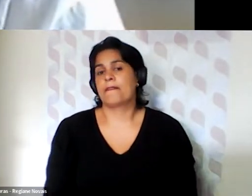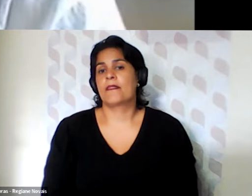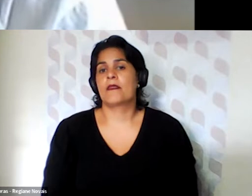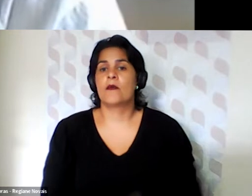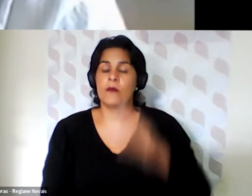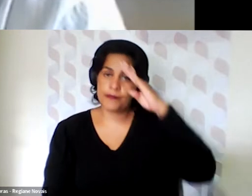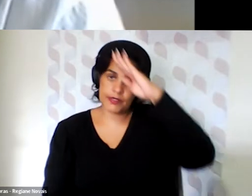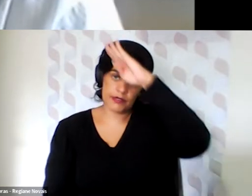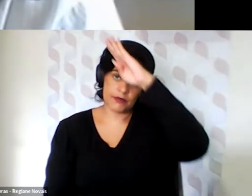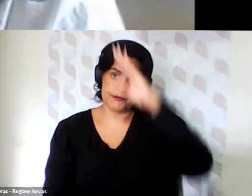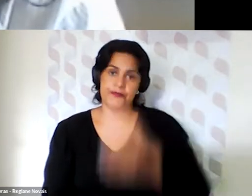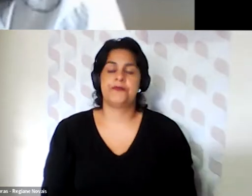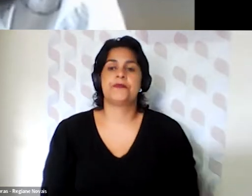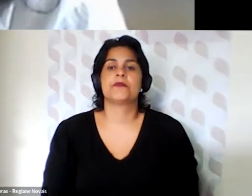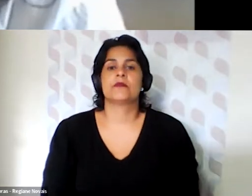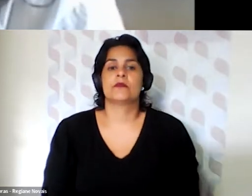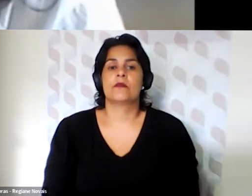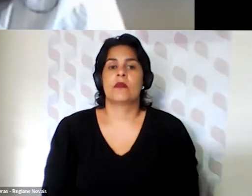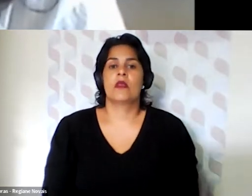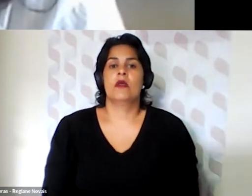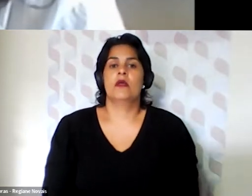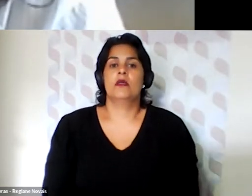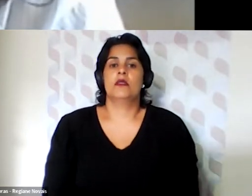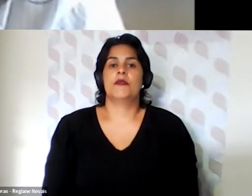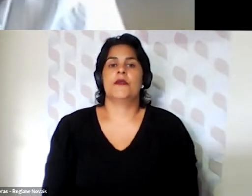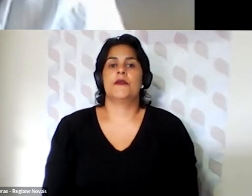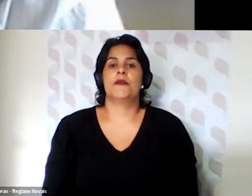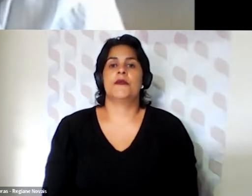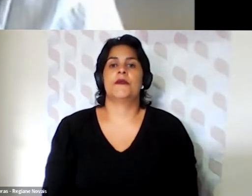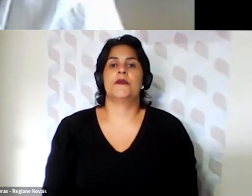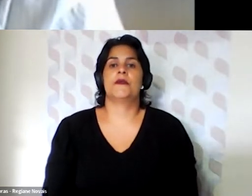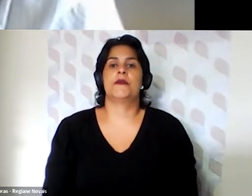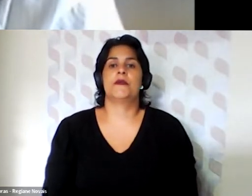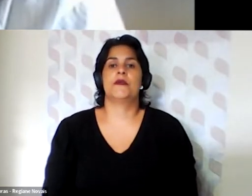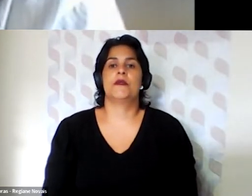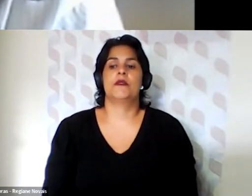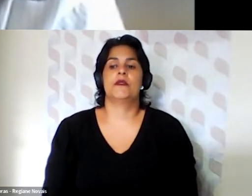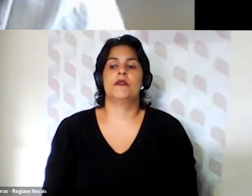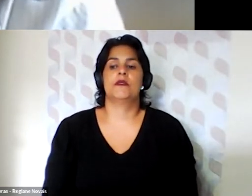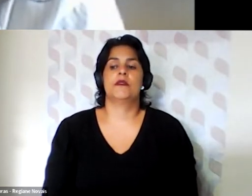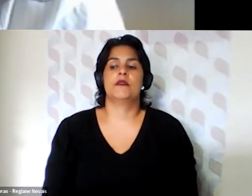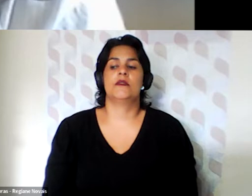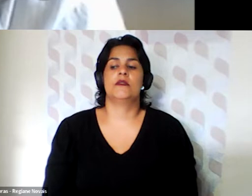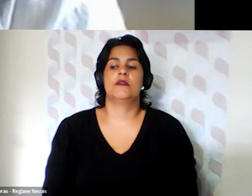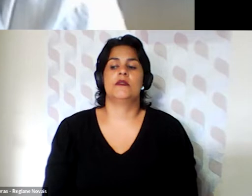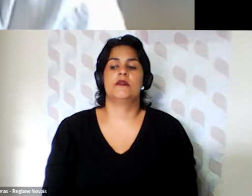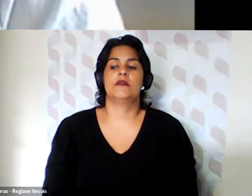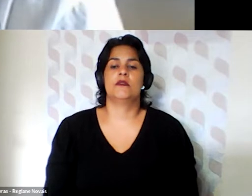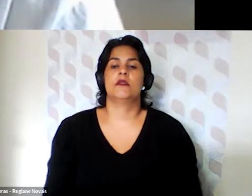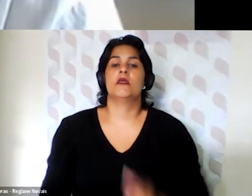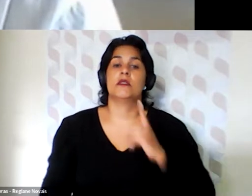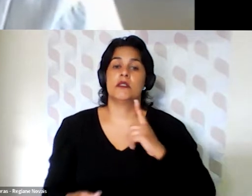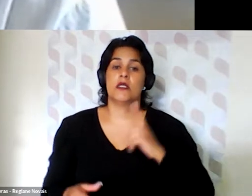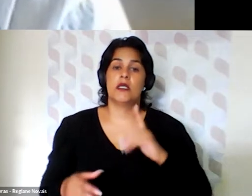unemployment. Environmental human rights defenders in Brazil are also under serious threat. According to data gathered by